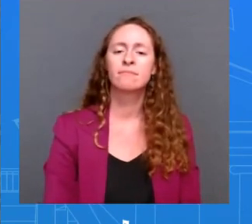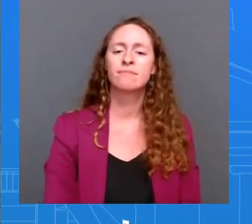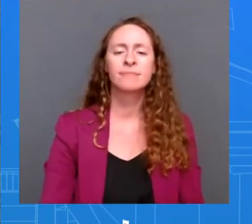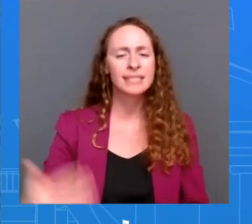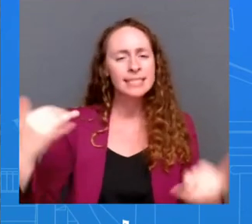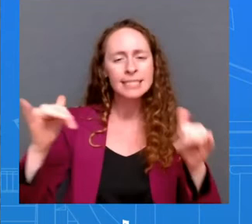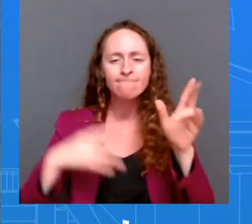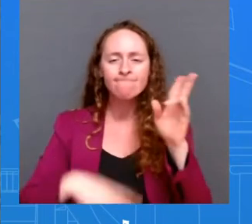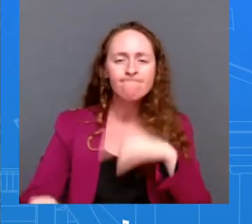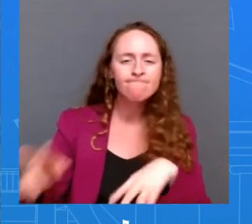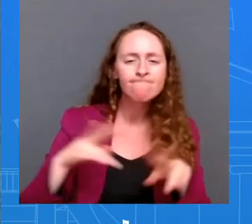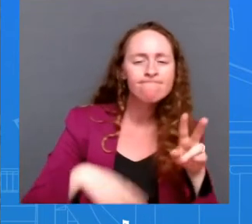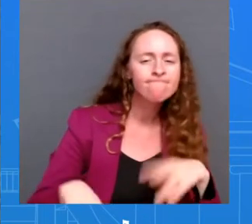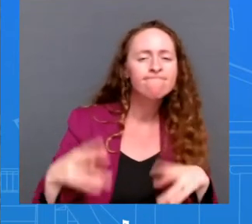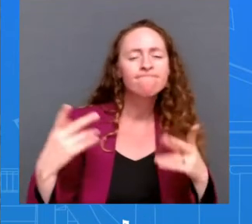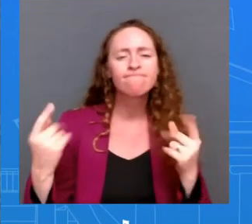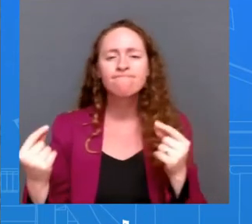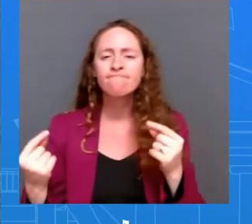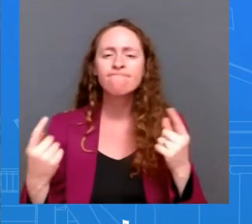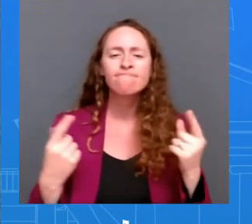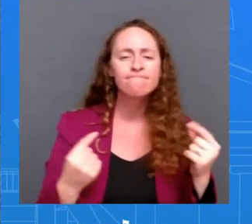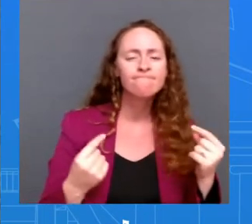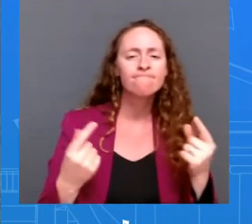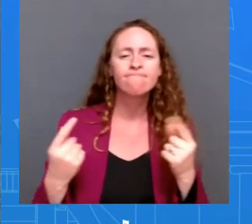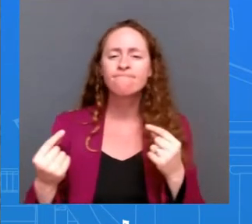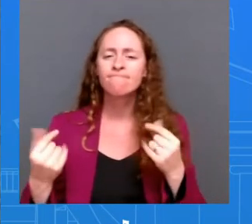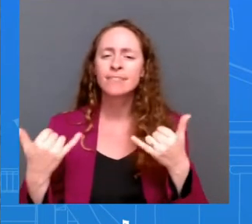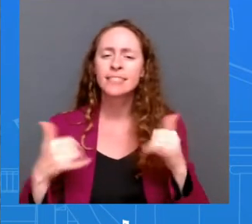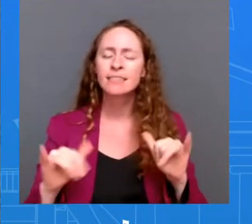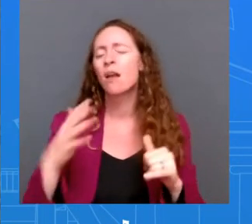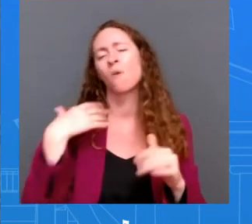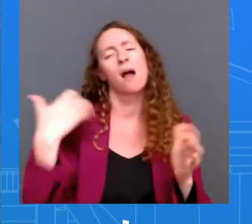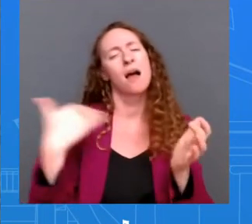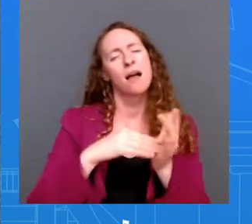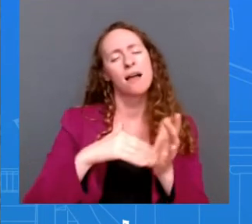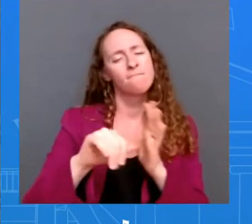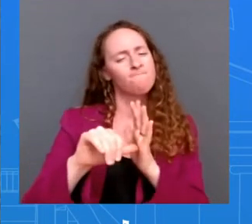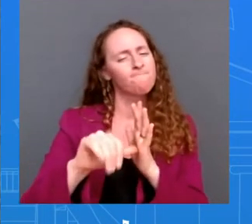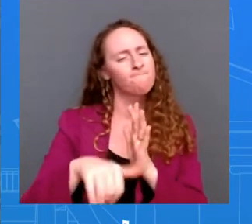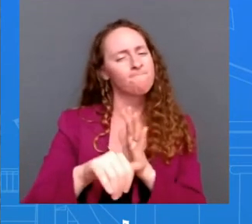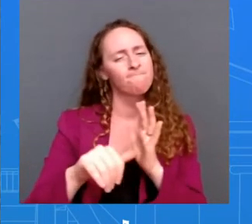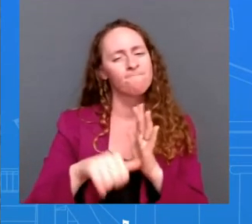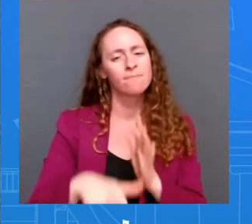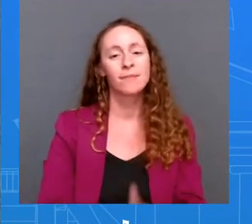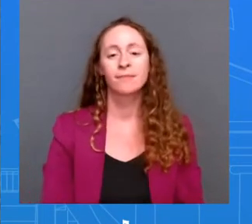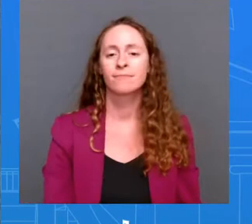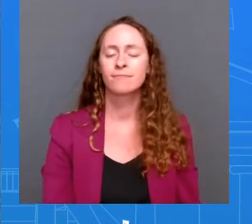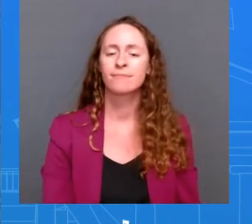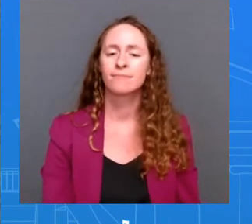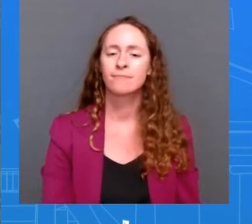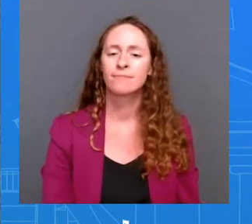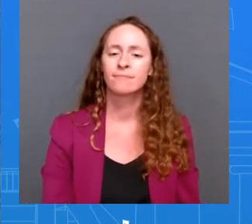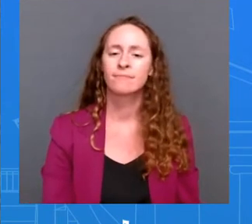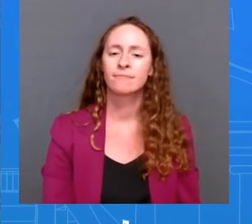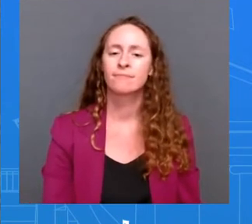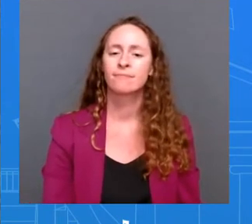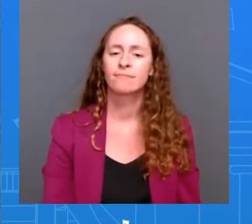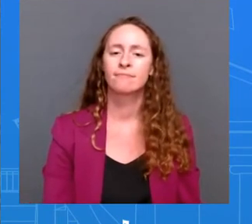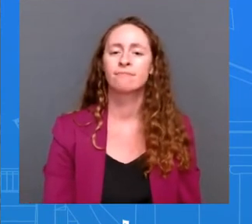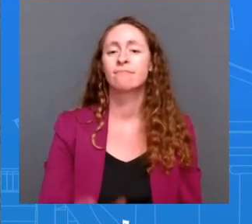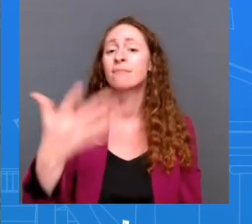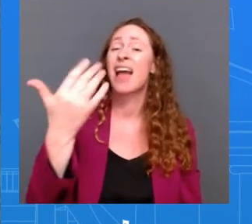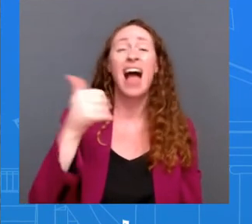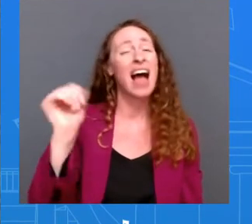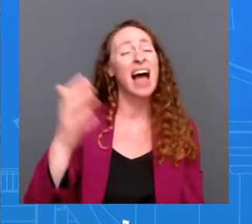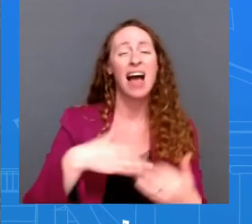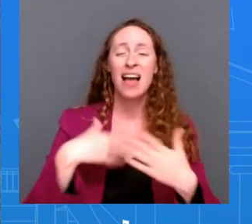things that designation, a lot of the authorities that come with it, I mean, a lot of the actions you can